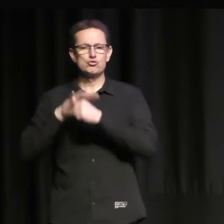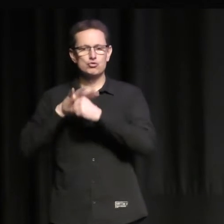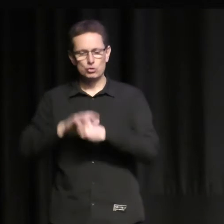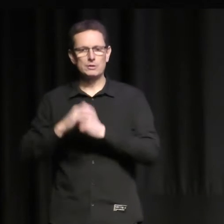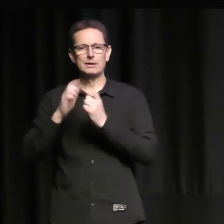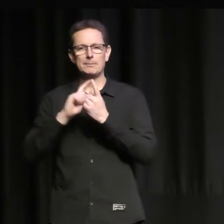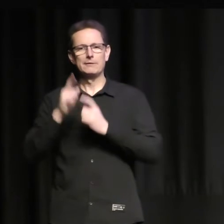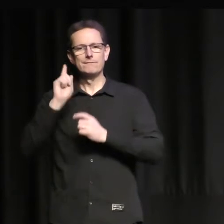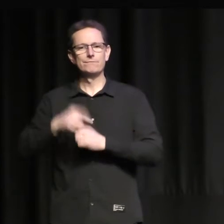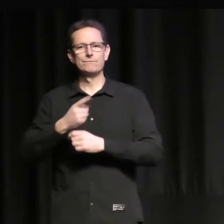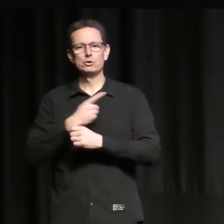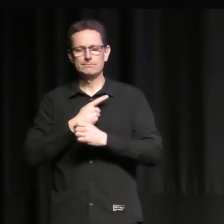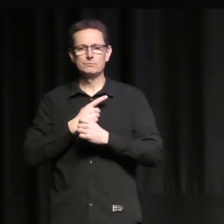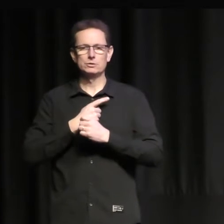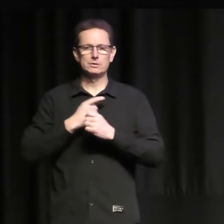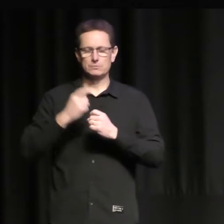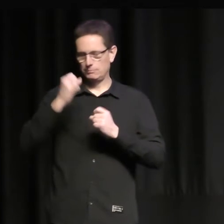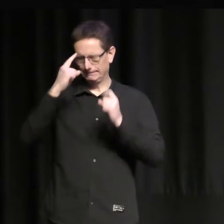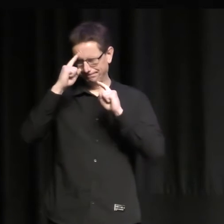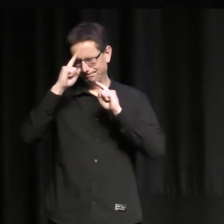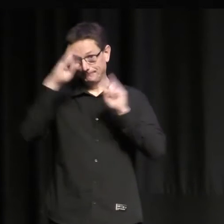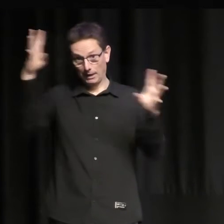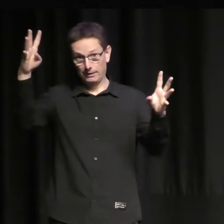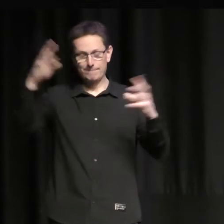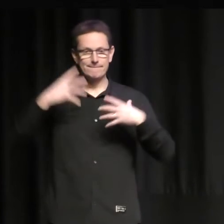they explode in days of rage.